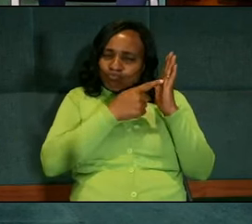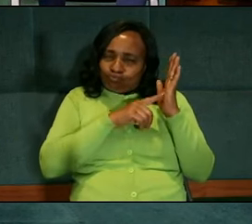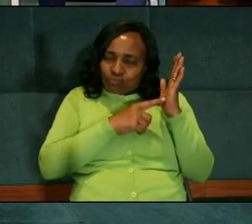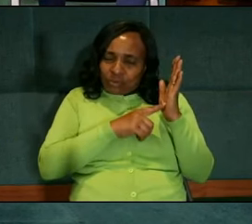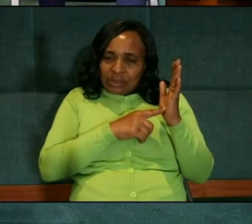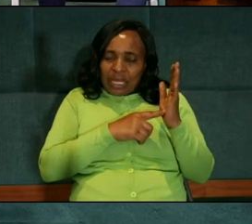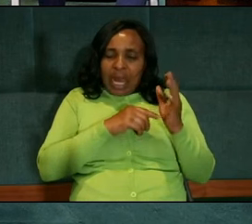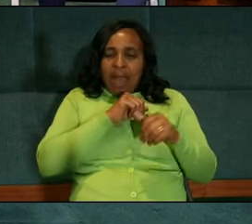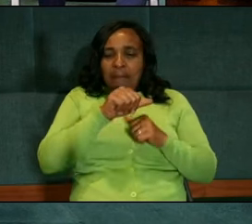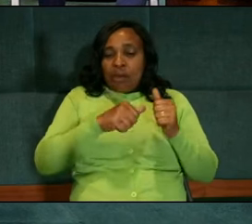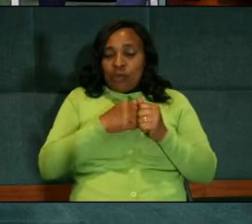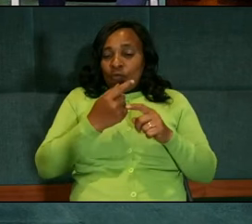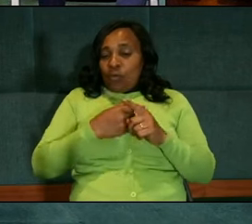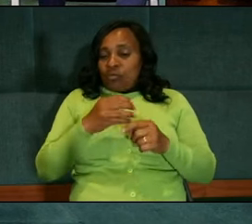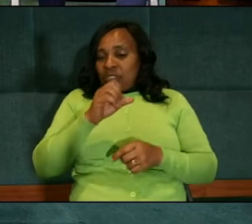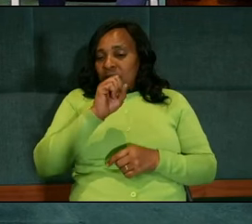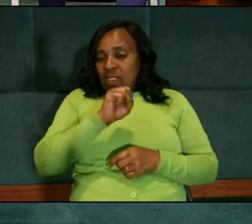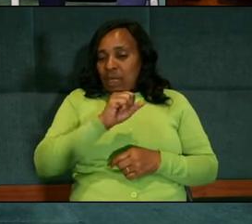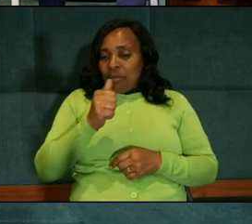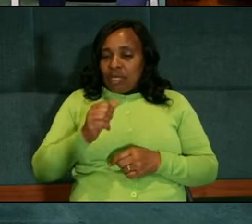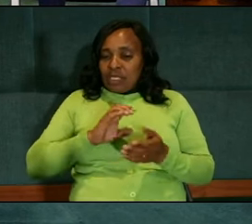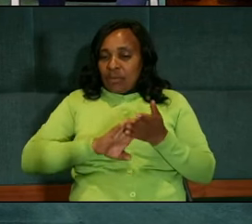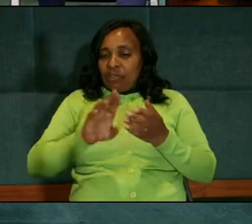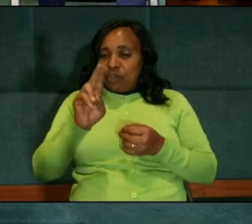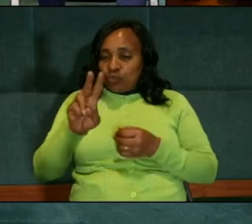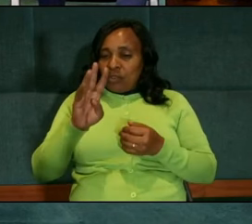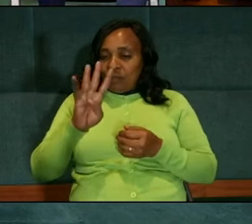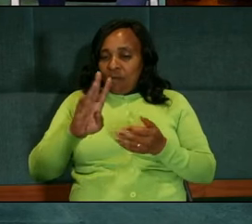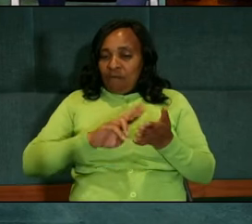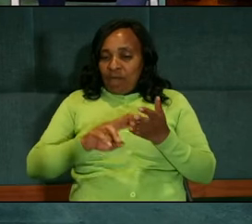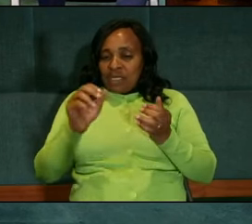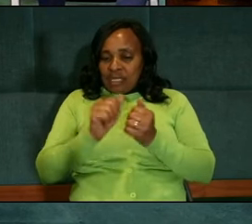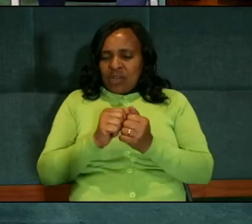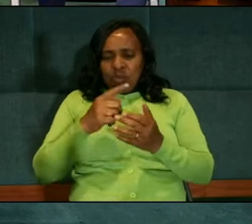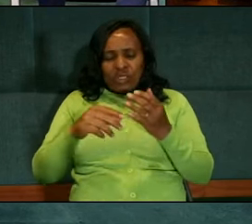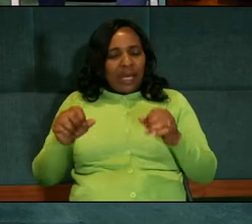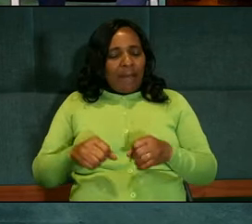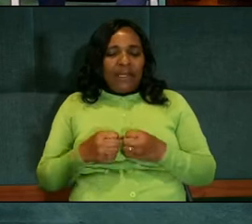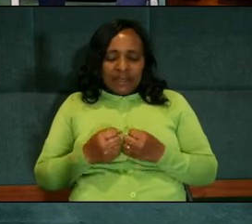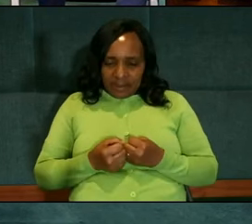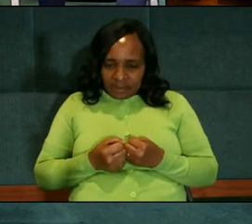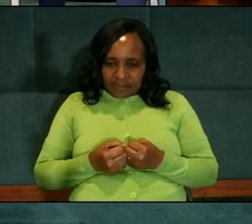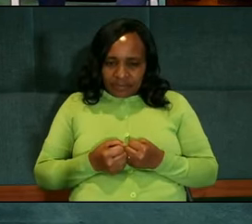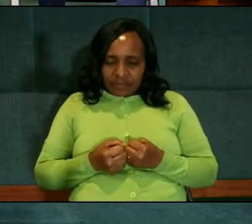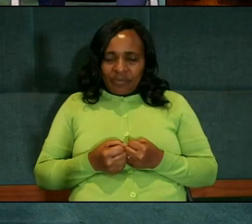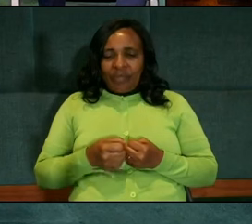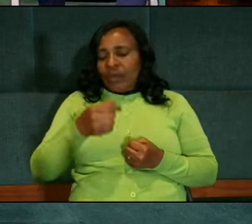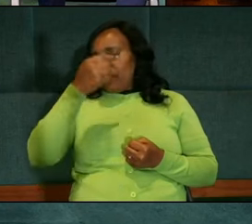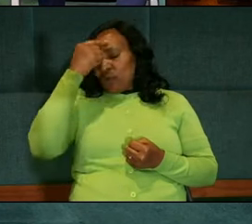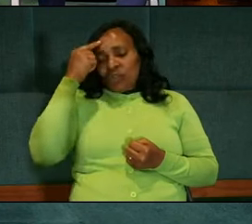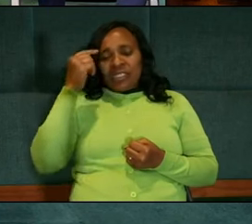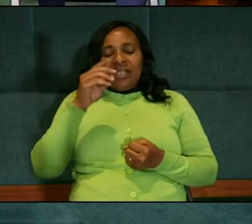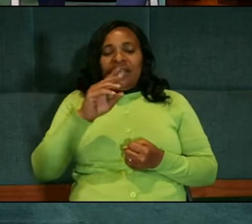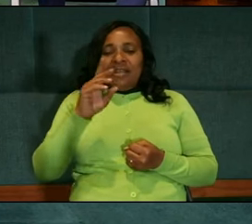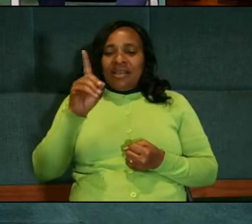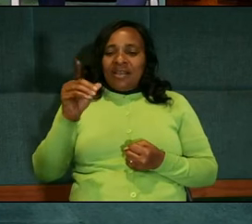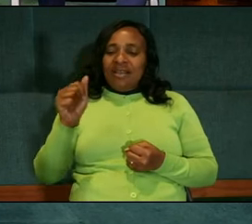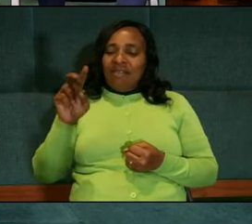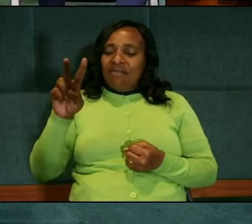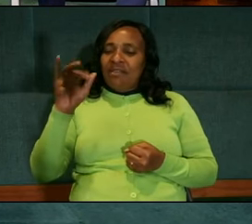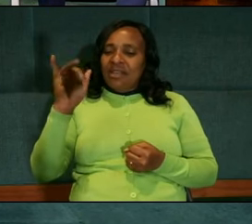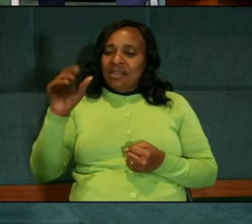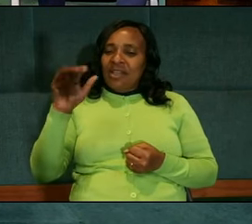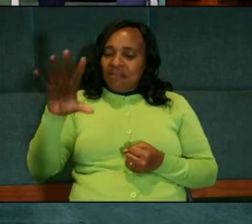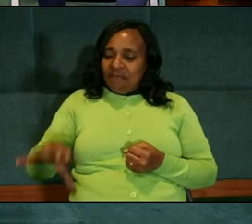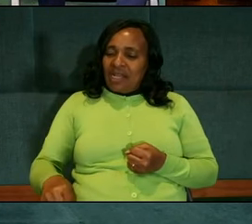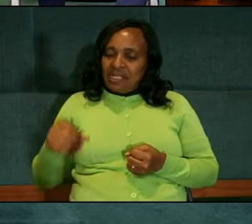Samuel 24, verse 10, what actually happens here. Because David finds himself in a situation whereby